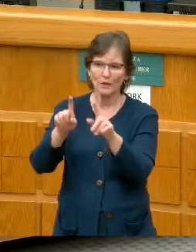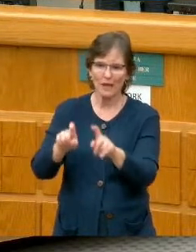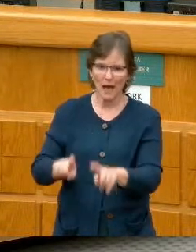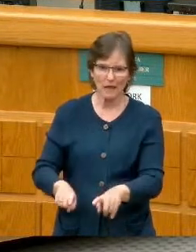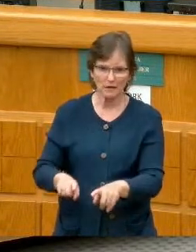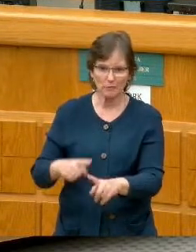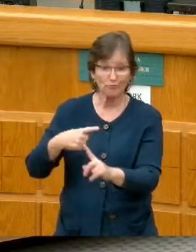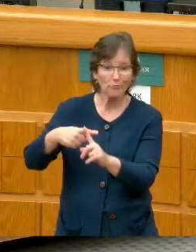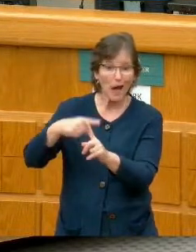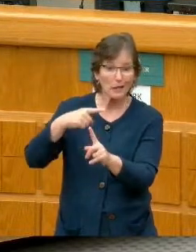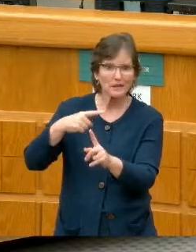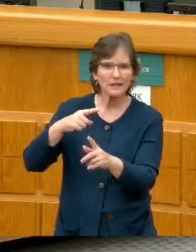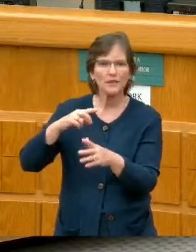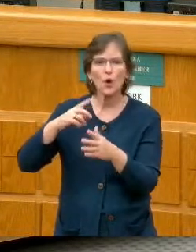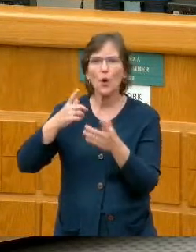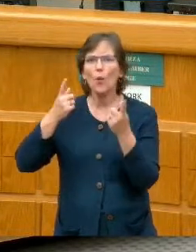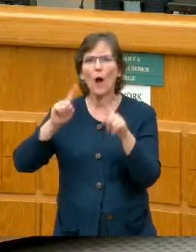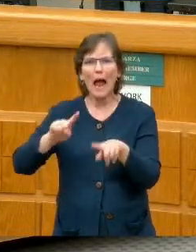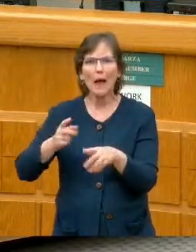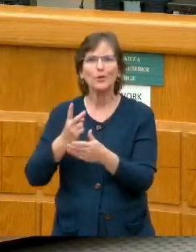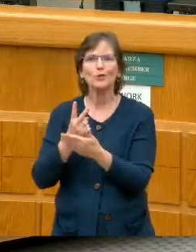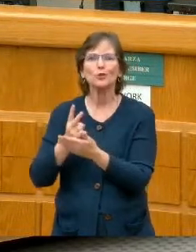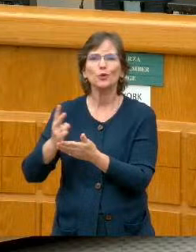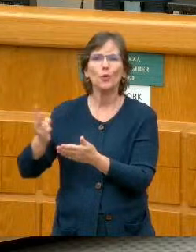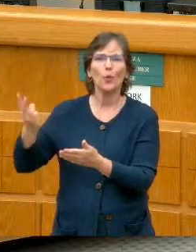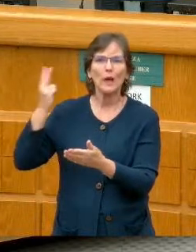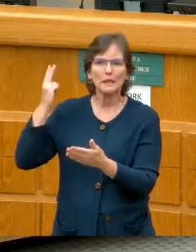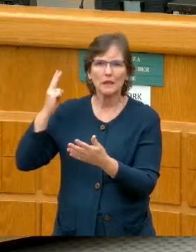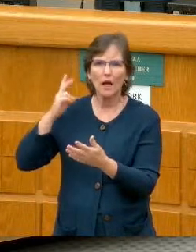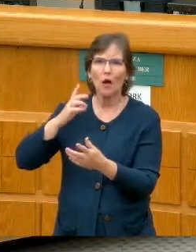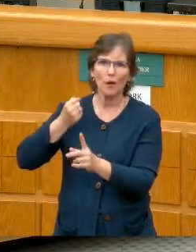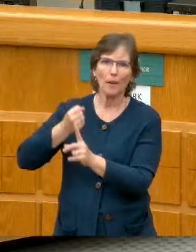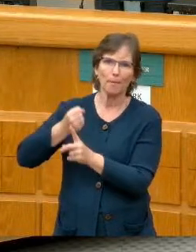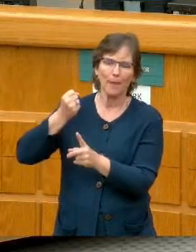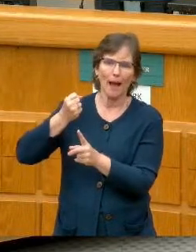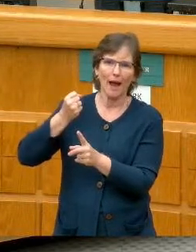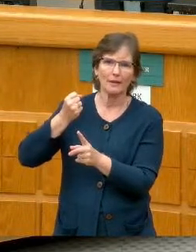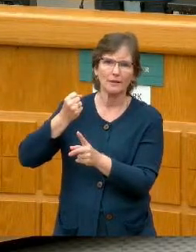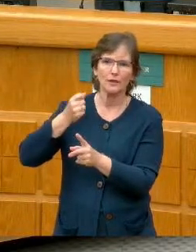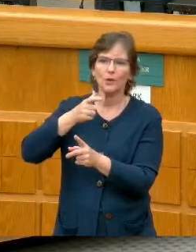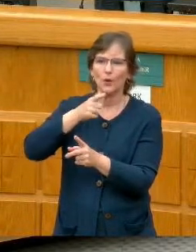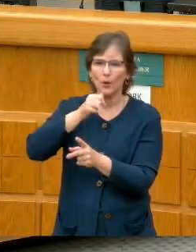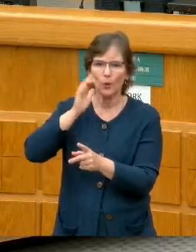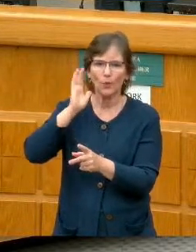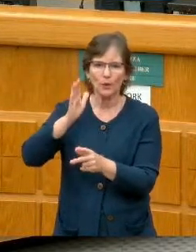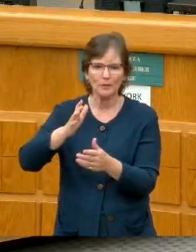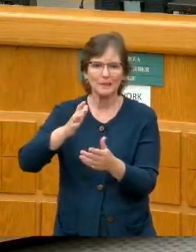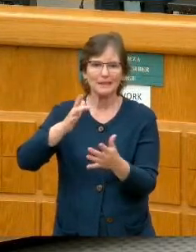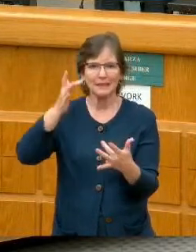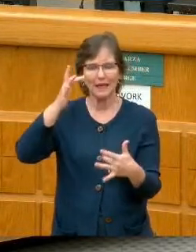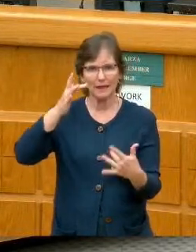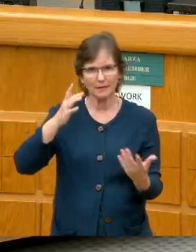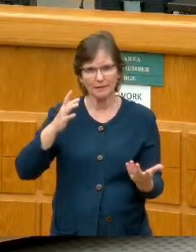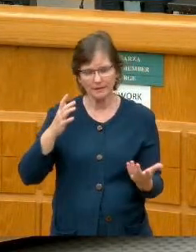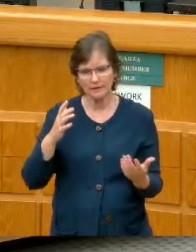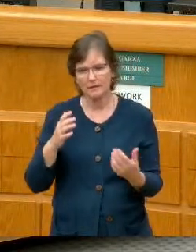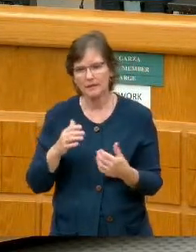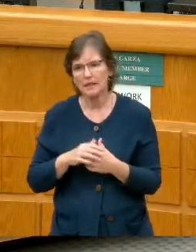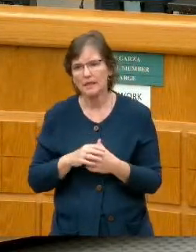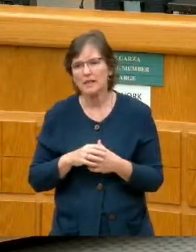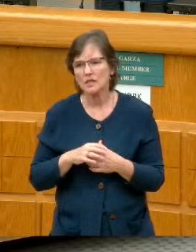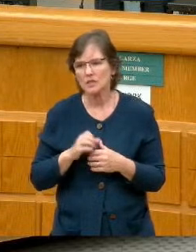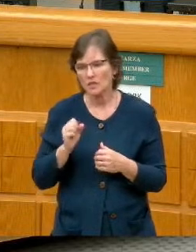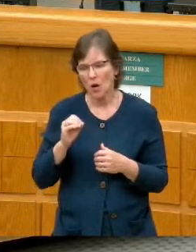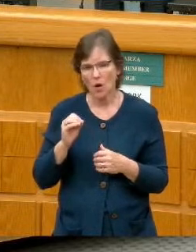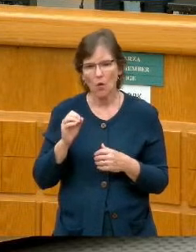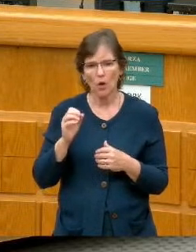ago. So the things that we see in the cell phone data today are affecting the numbers that we're going to see 2 weeks from now for cases,